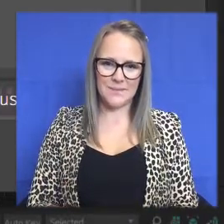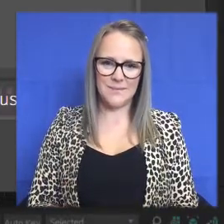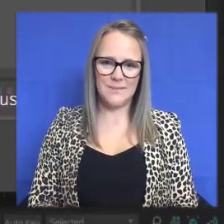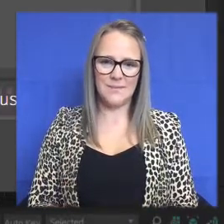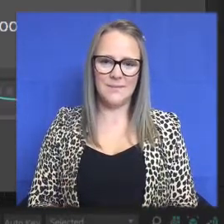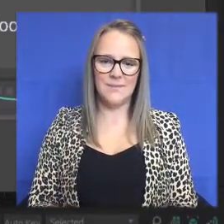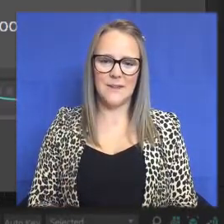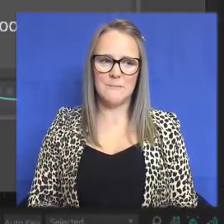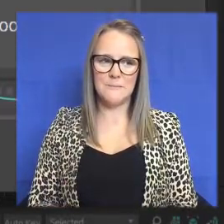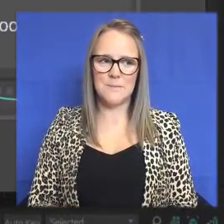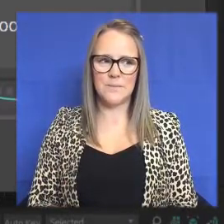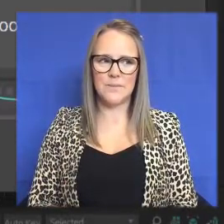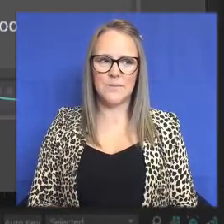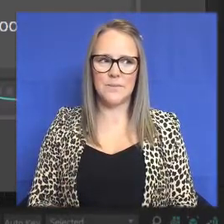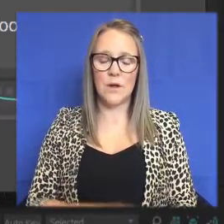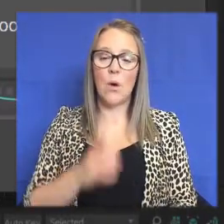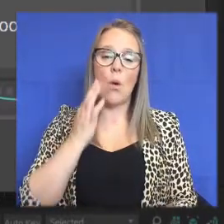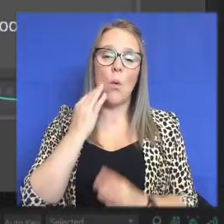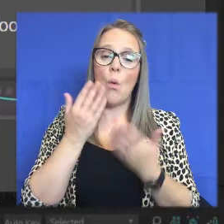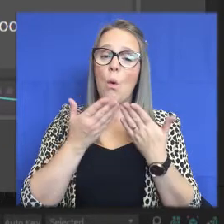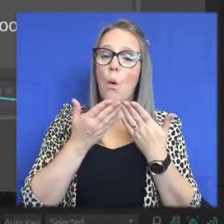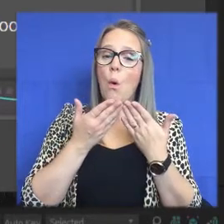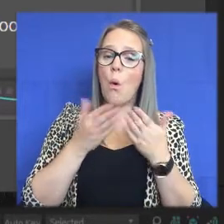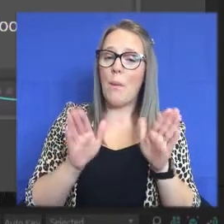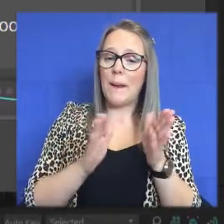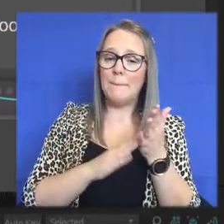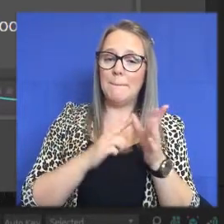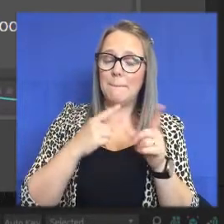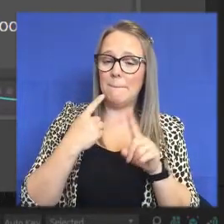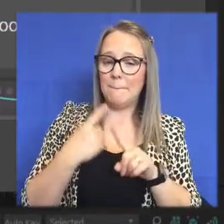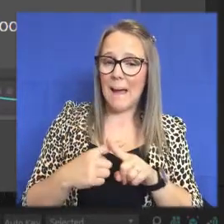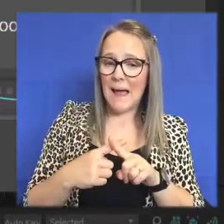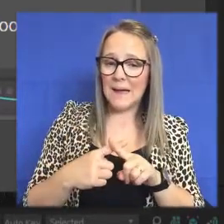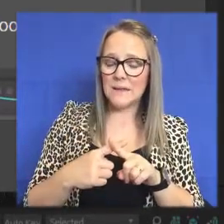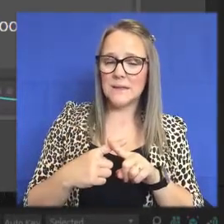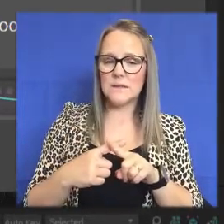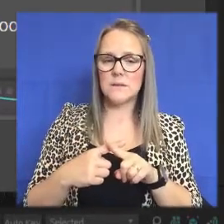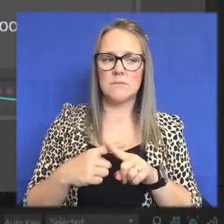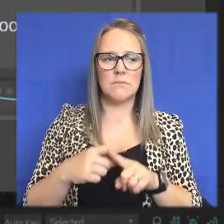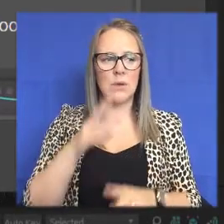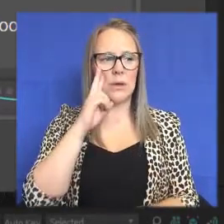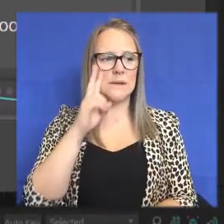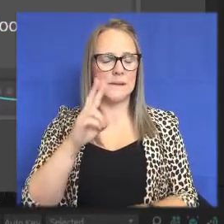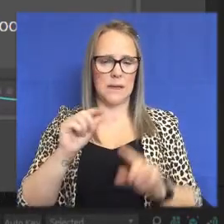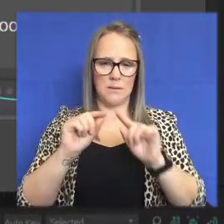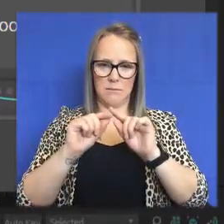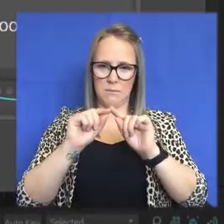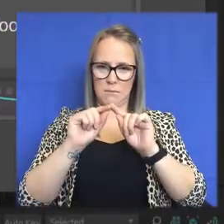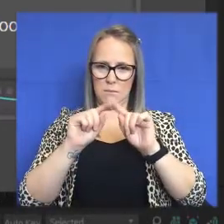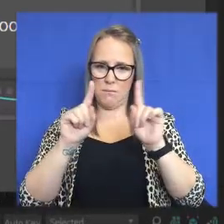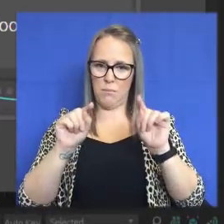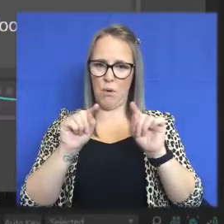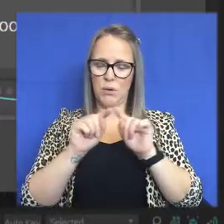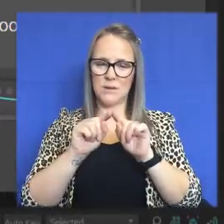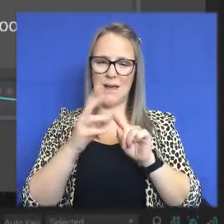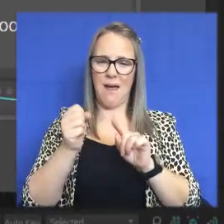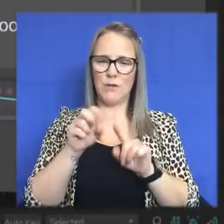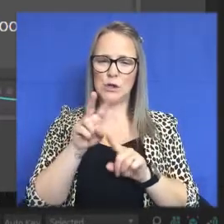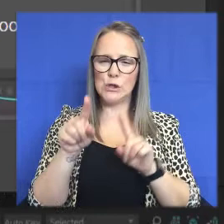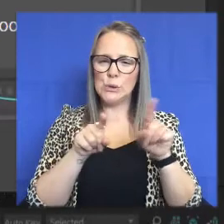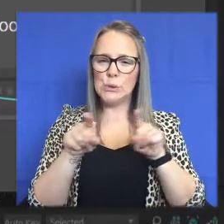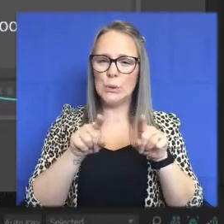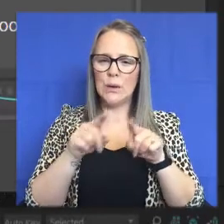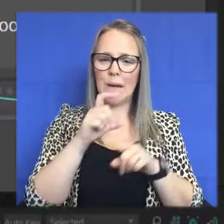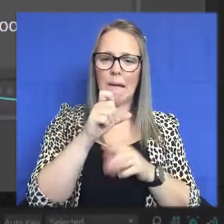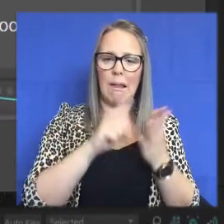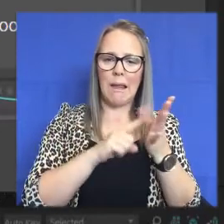feature. When you first open up Max at home or in the university, if you get a box that asks you for the classic or